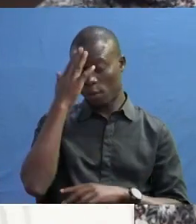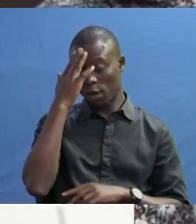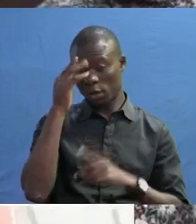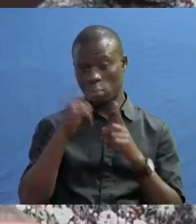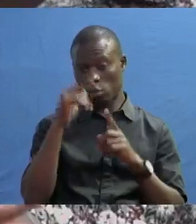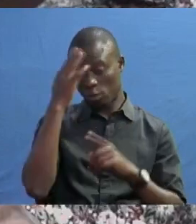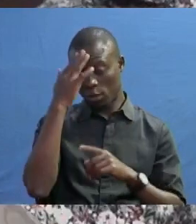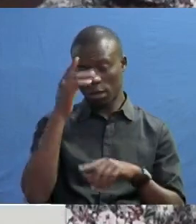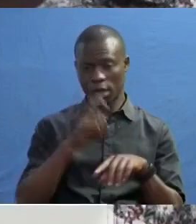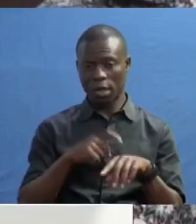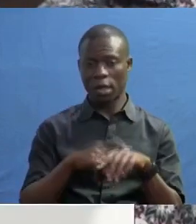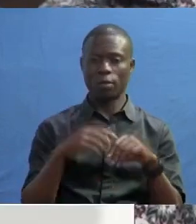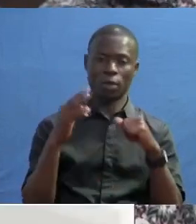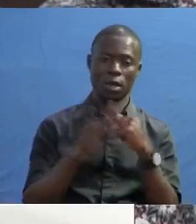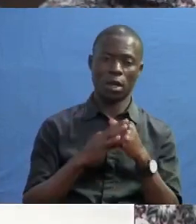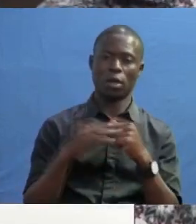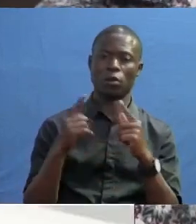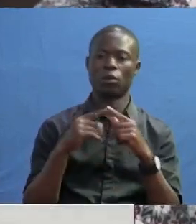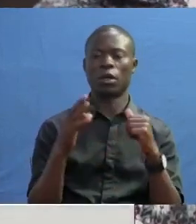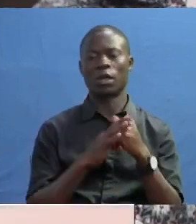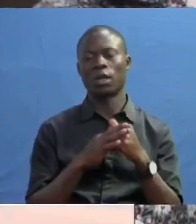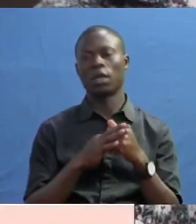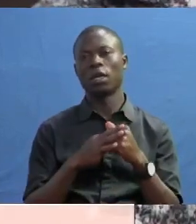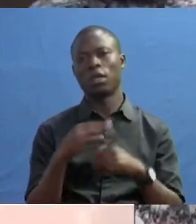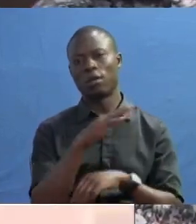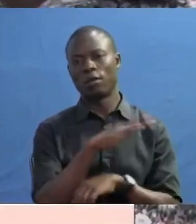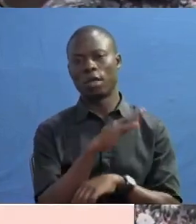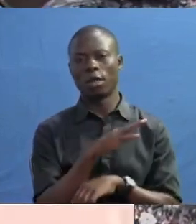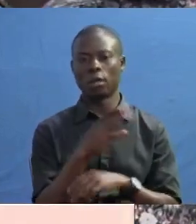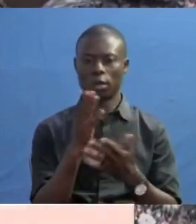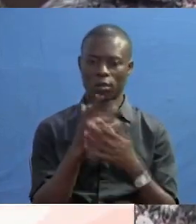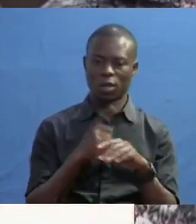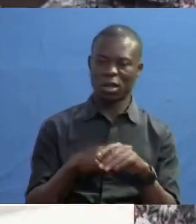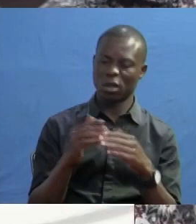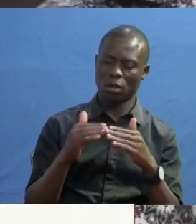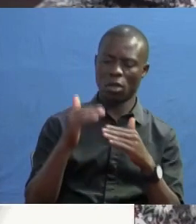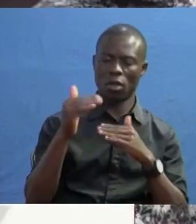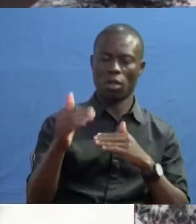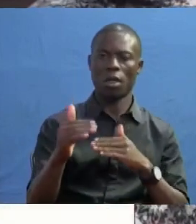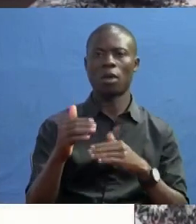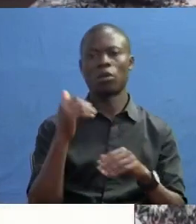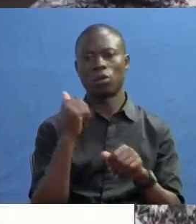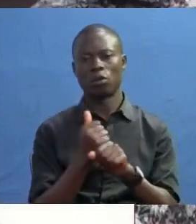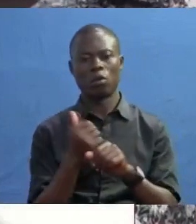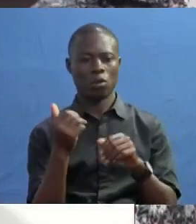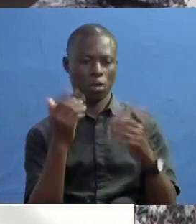Monday, the time is from 8 up to 8 in the evening, sometimes even further. We do night